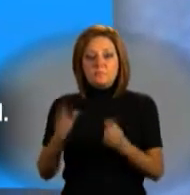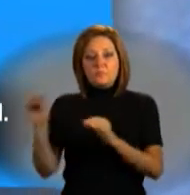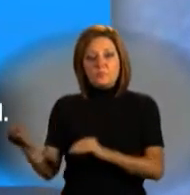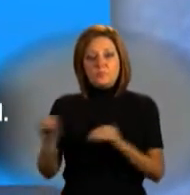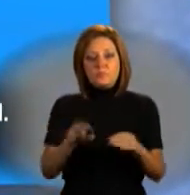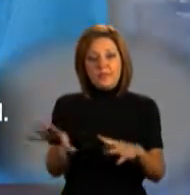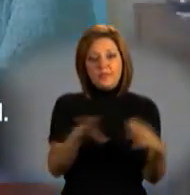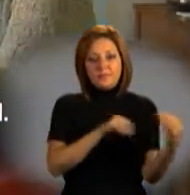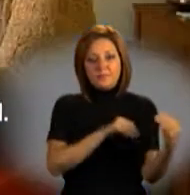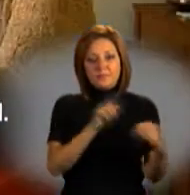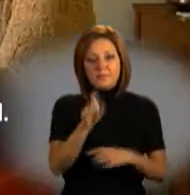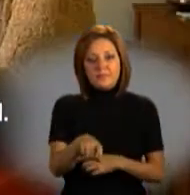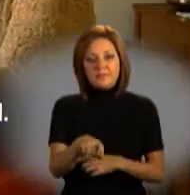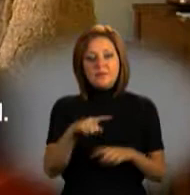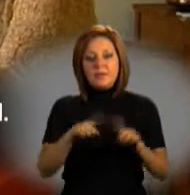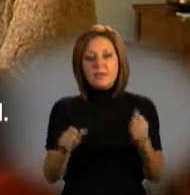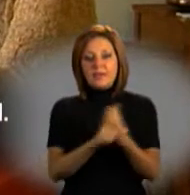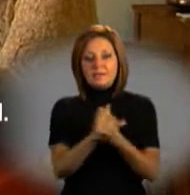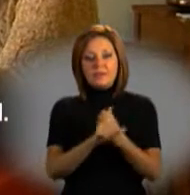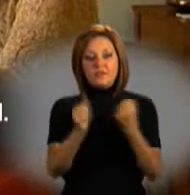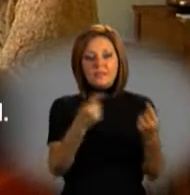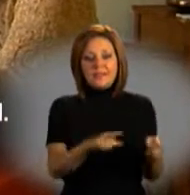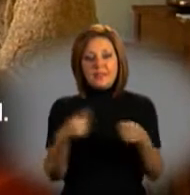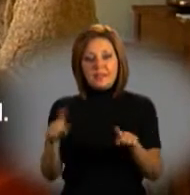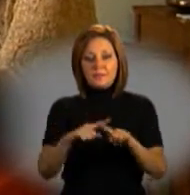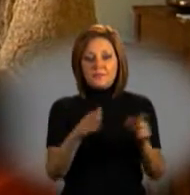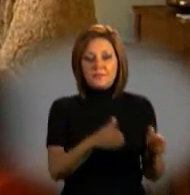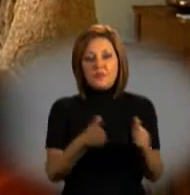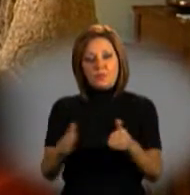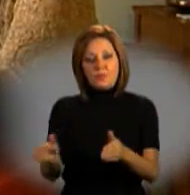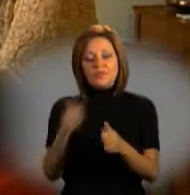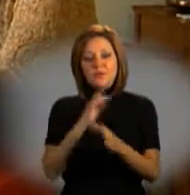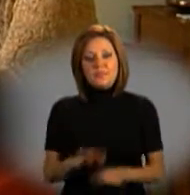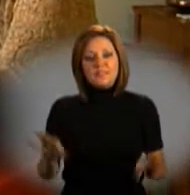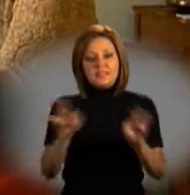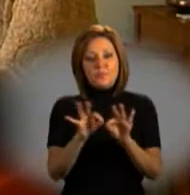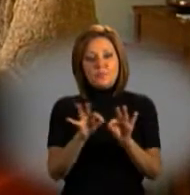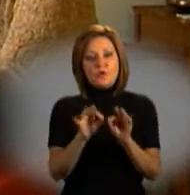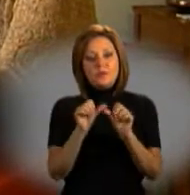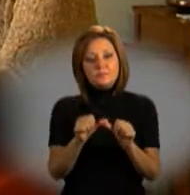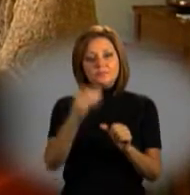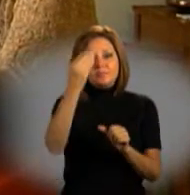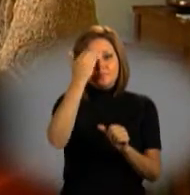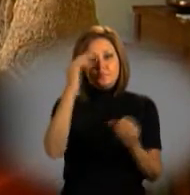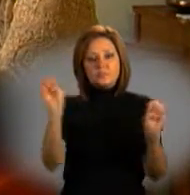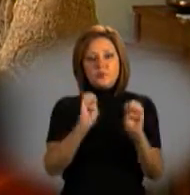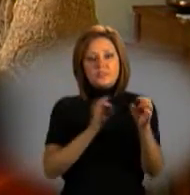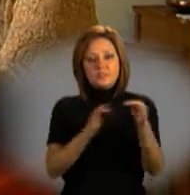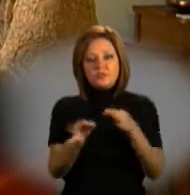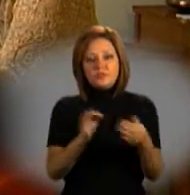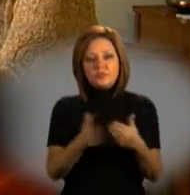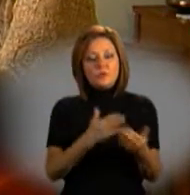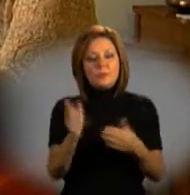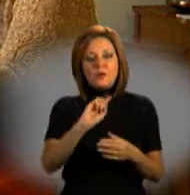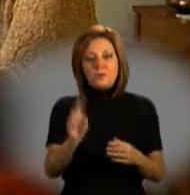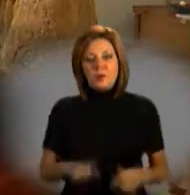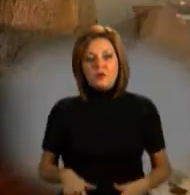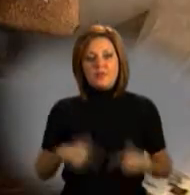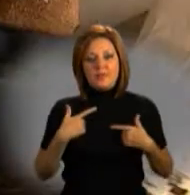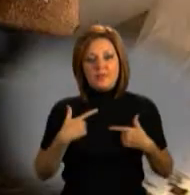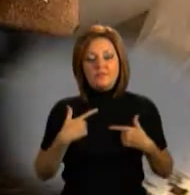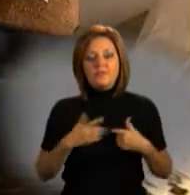be evacuated. But danger can come in many forms, so it's important to stay aware of emergency instructions no matter where you